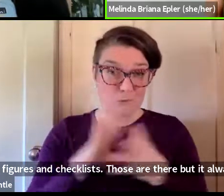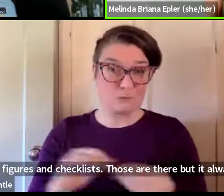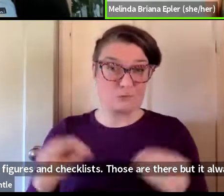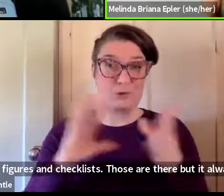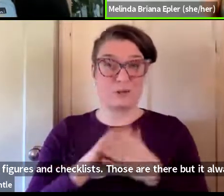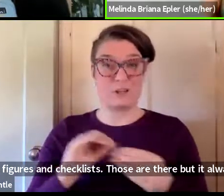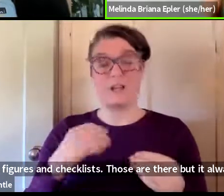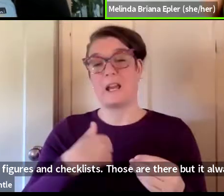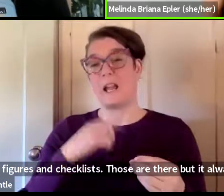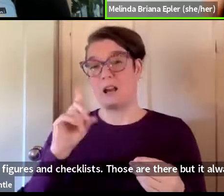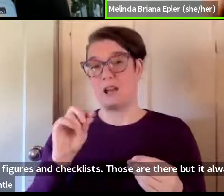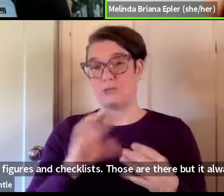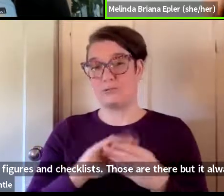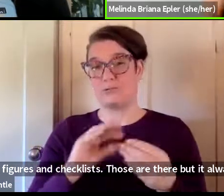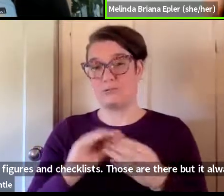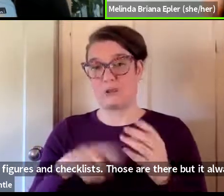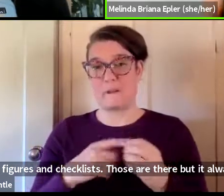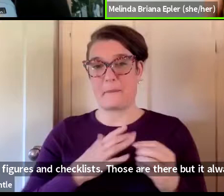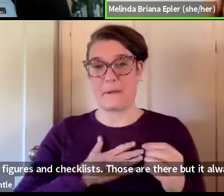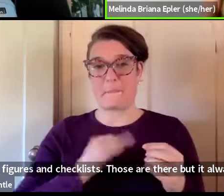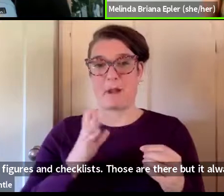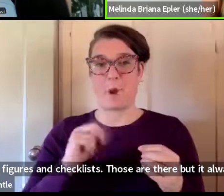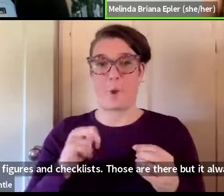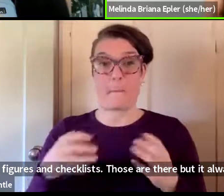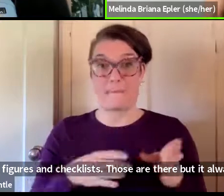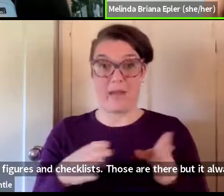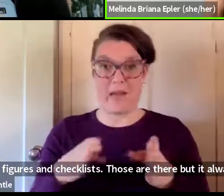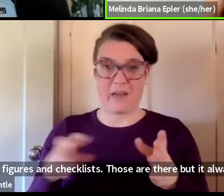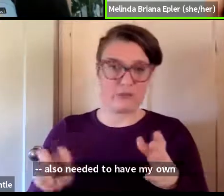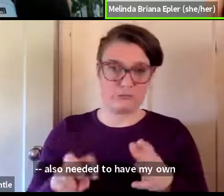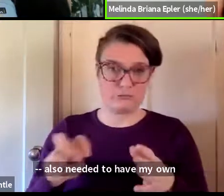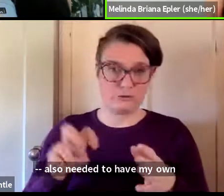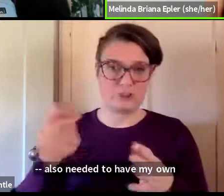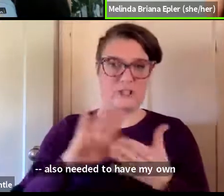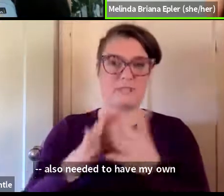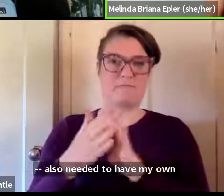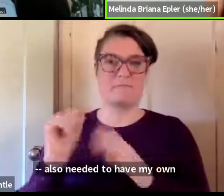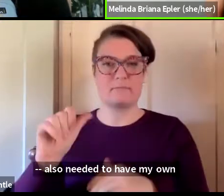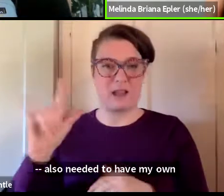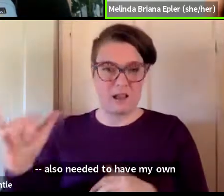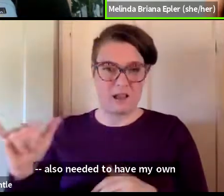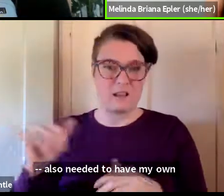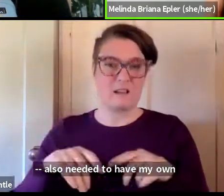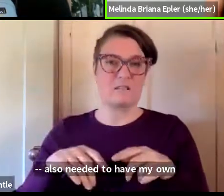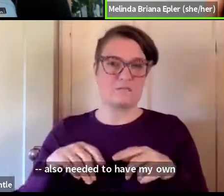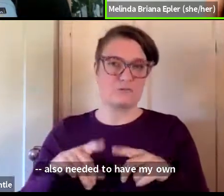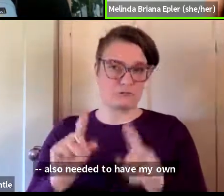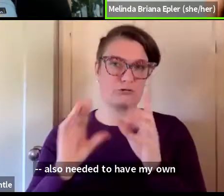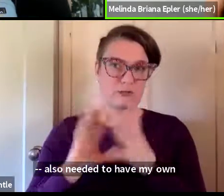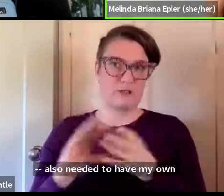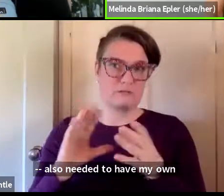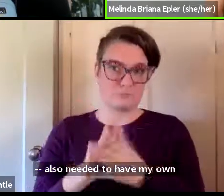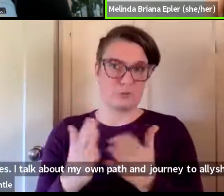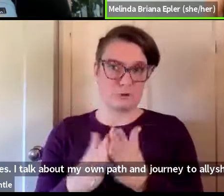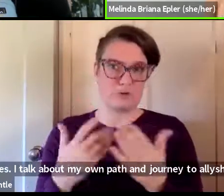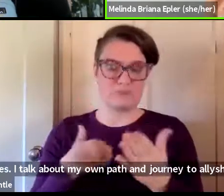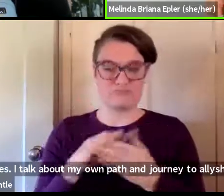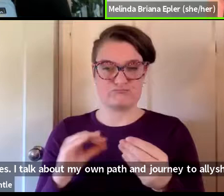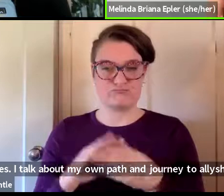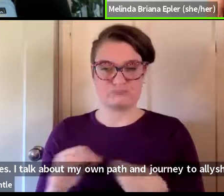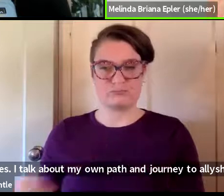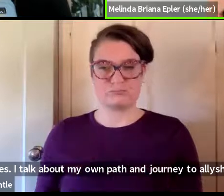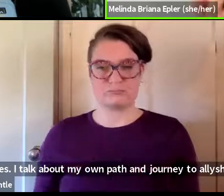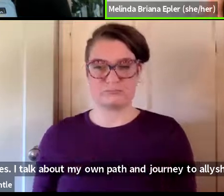I talk about my own kind of path to allyship, my own journey to allyship throughout the book, my own kind